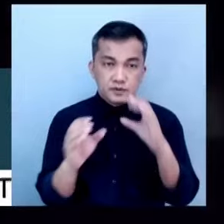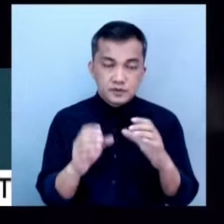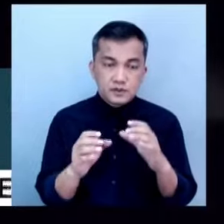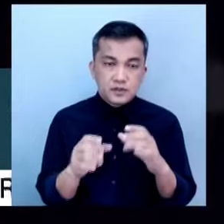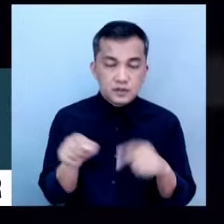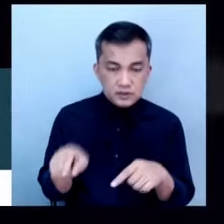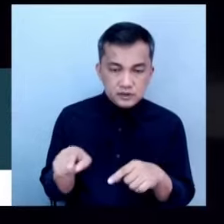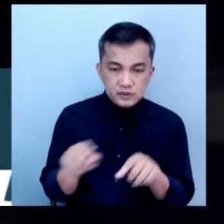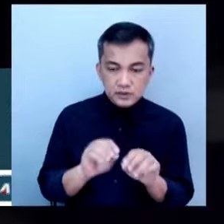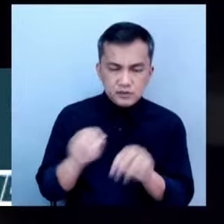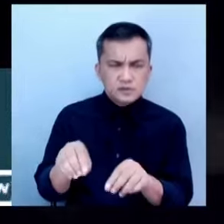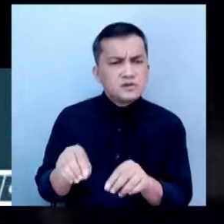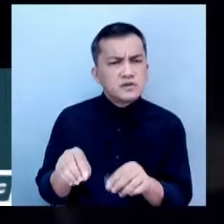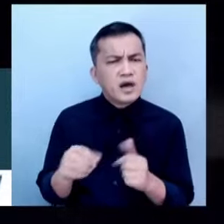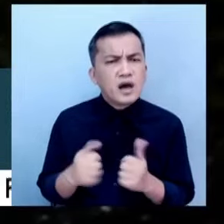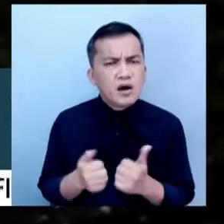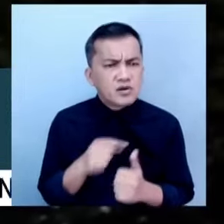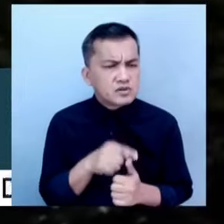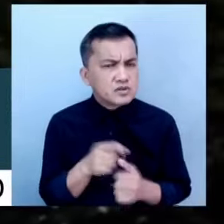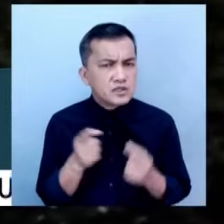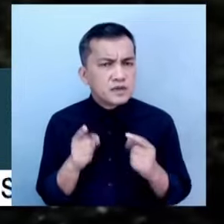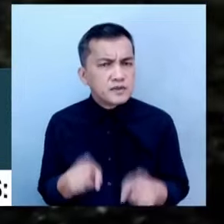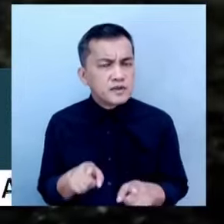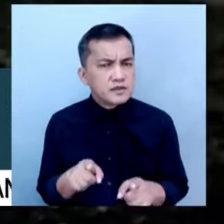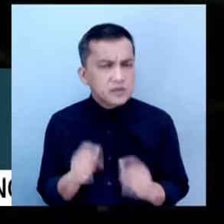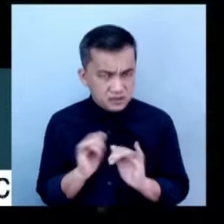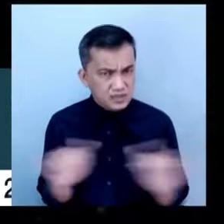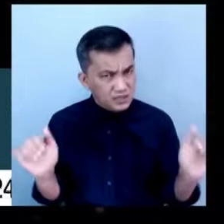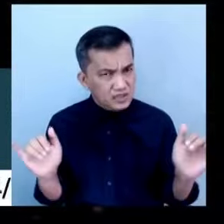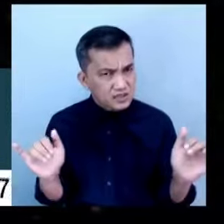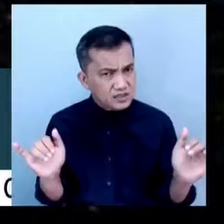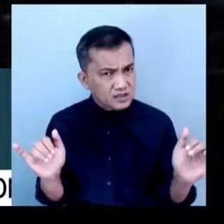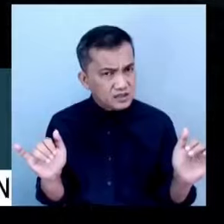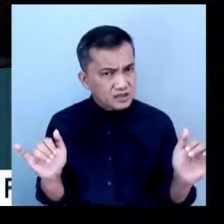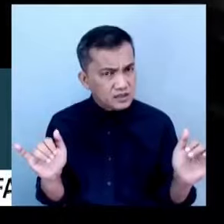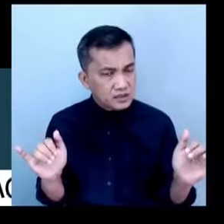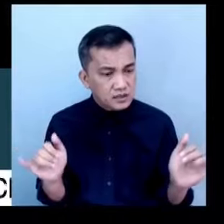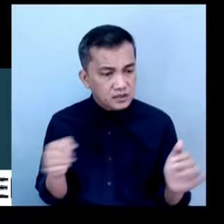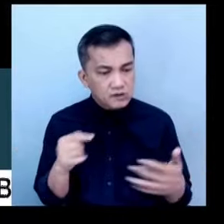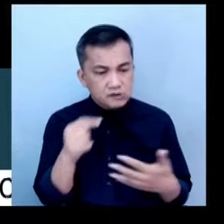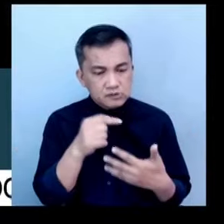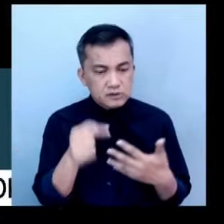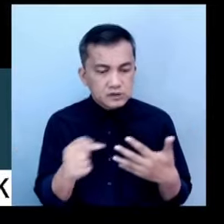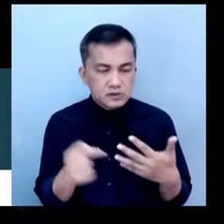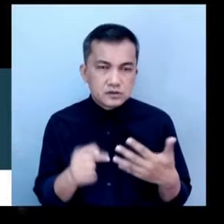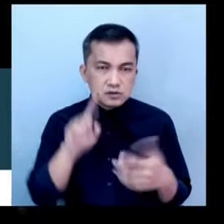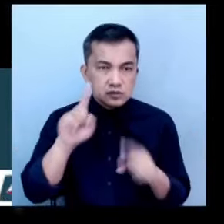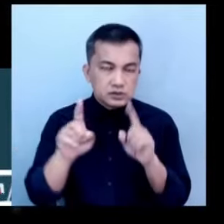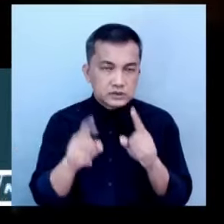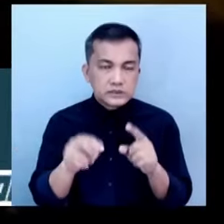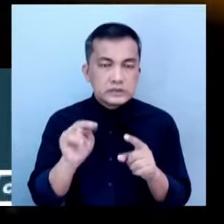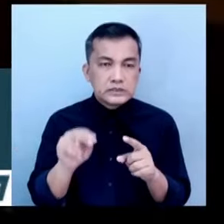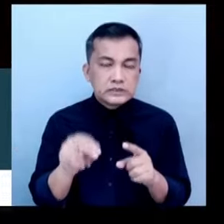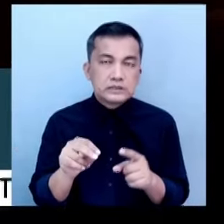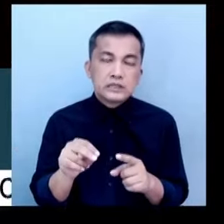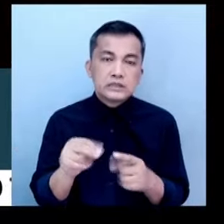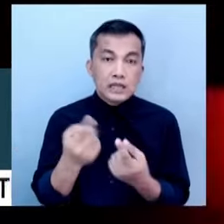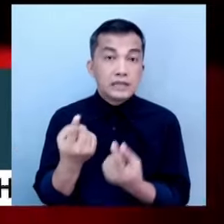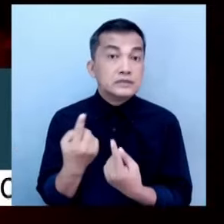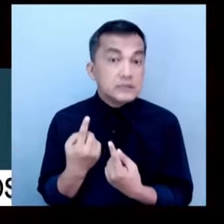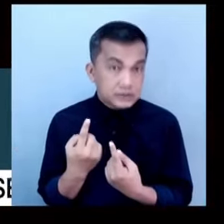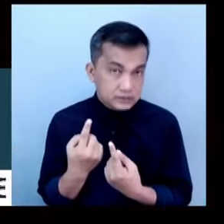in place, how could this have happened still? So those are the questions we need answers